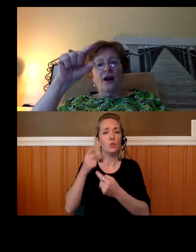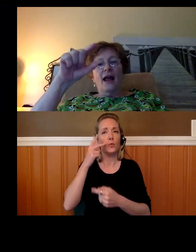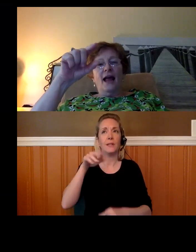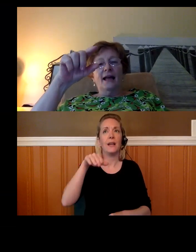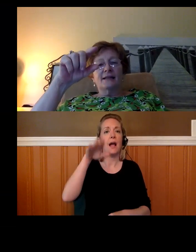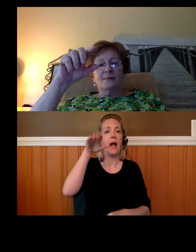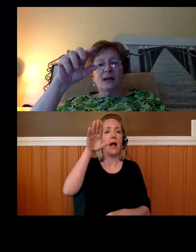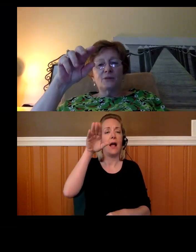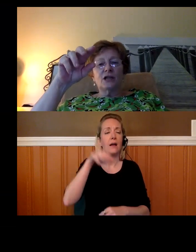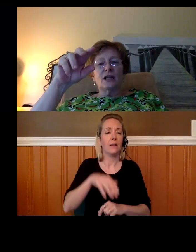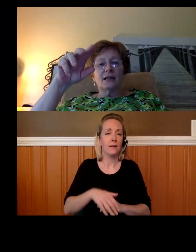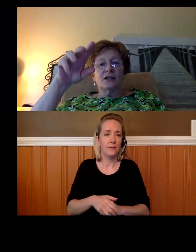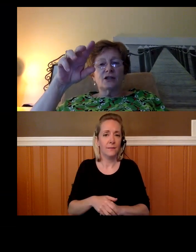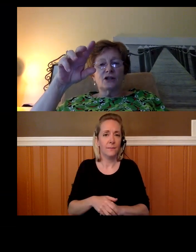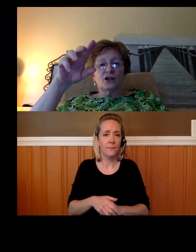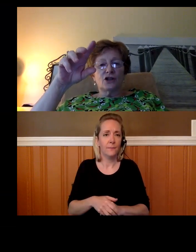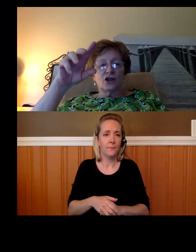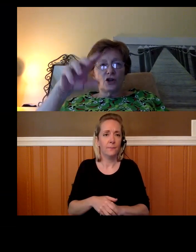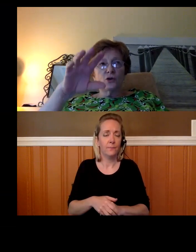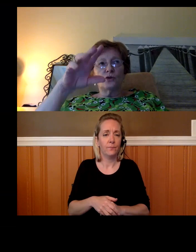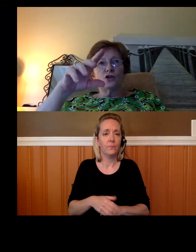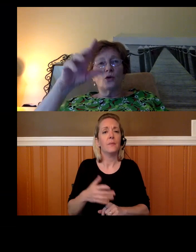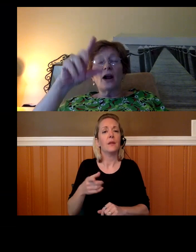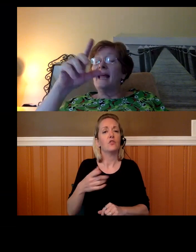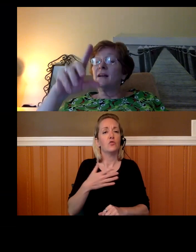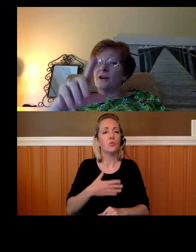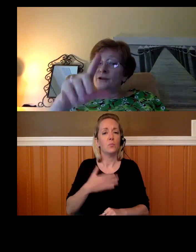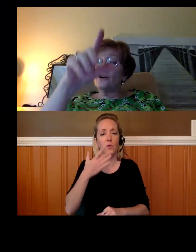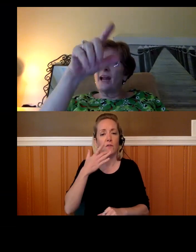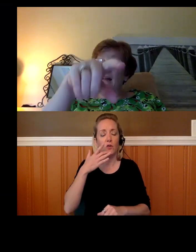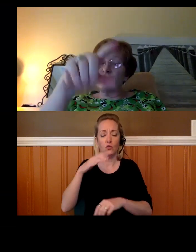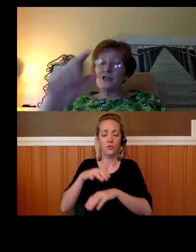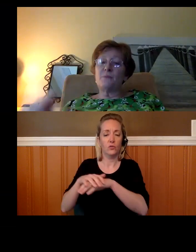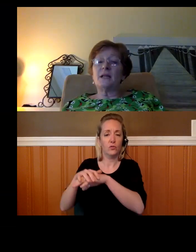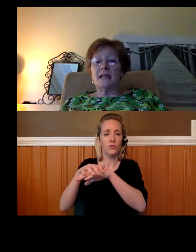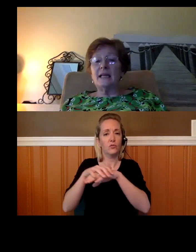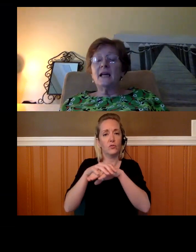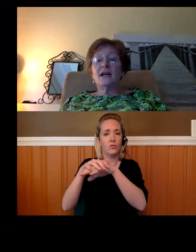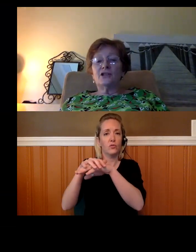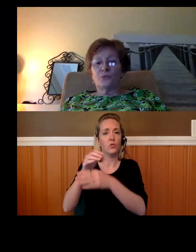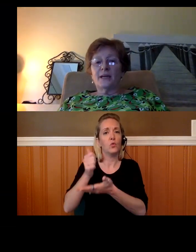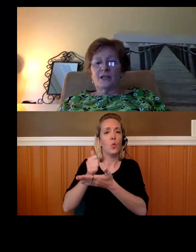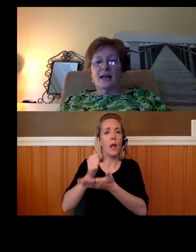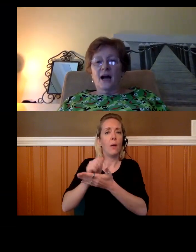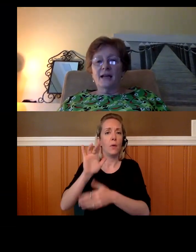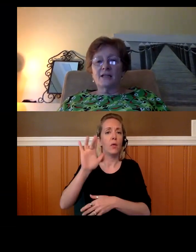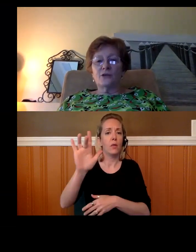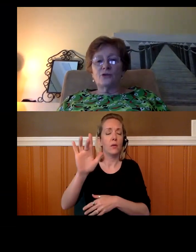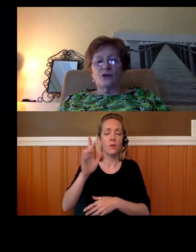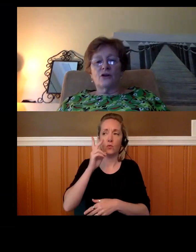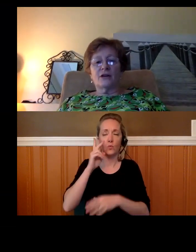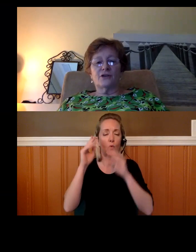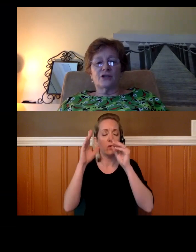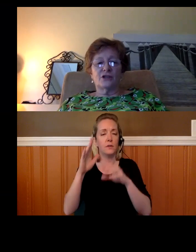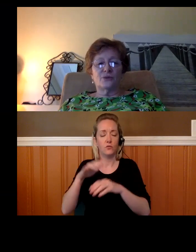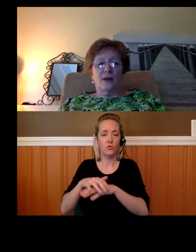she likes to use your hand under her hand for stability to reach that high. So you saw Kirsten do that with